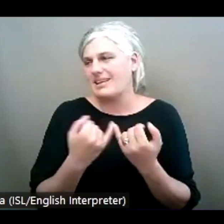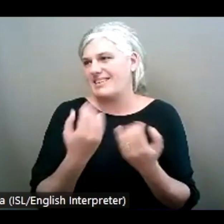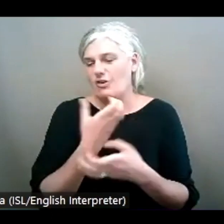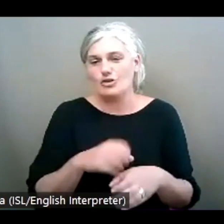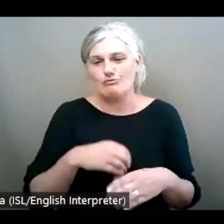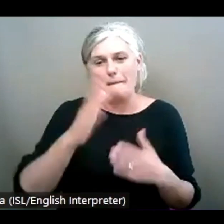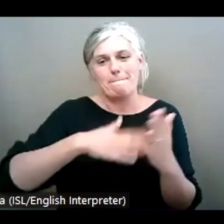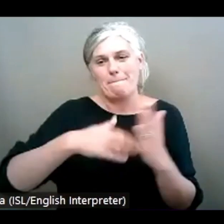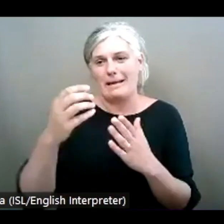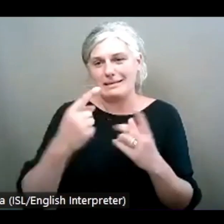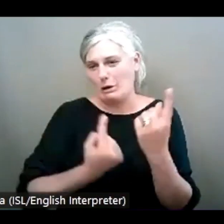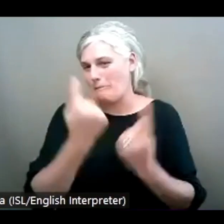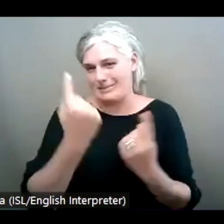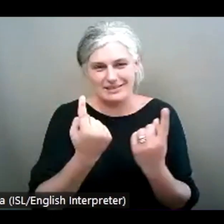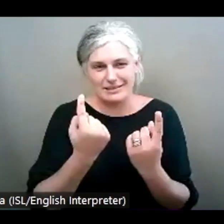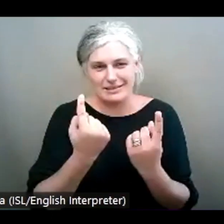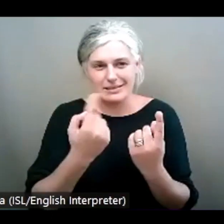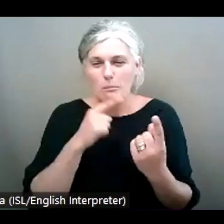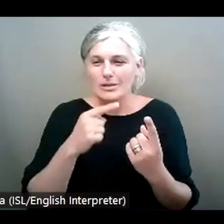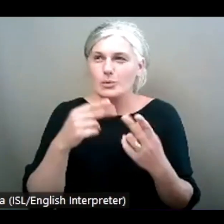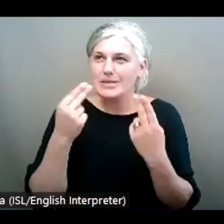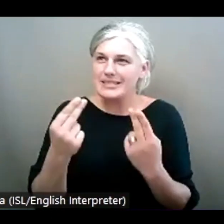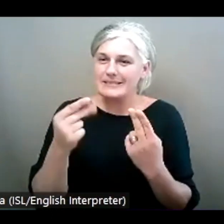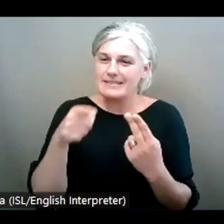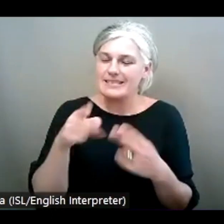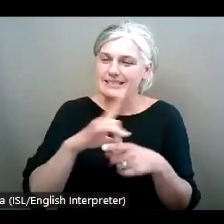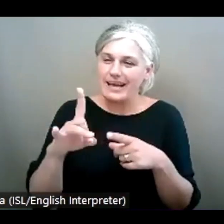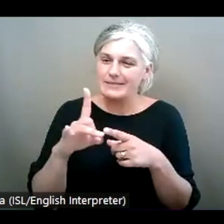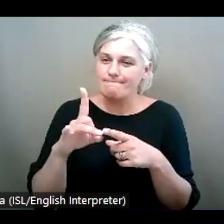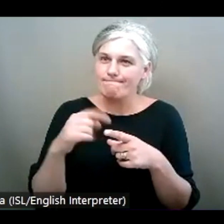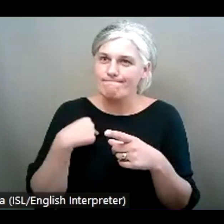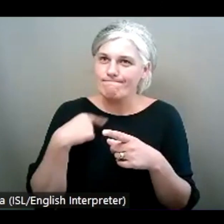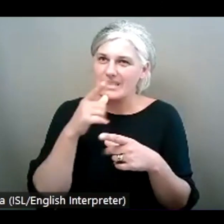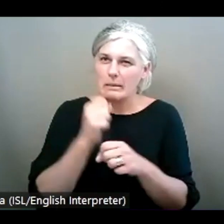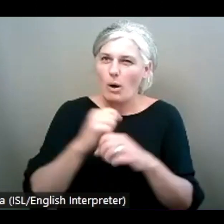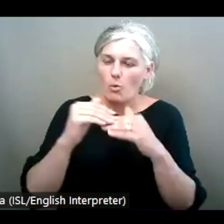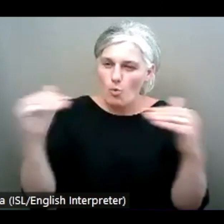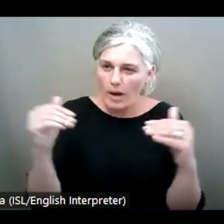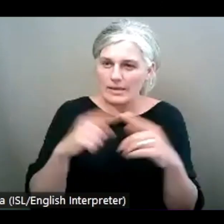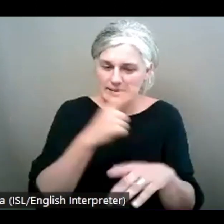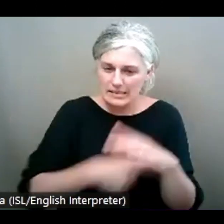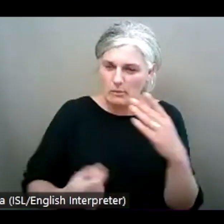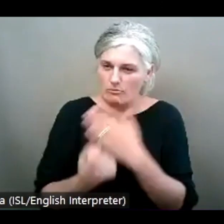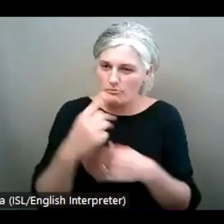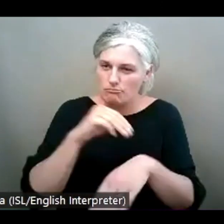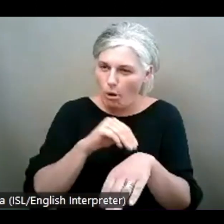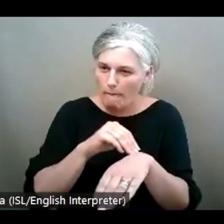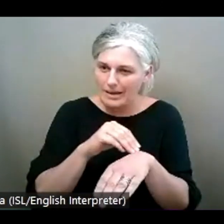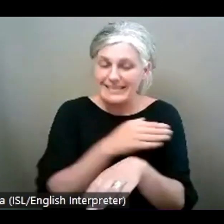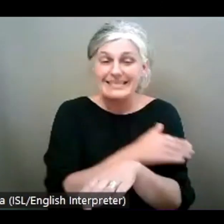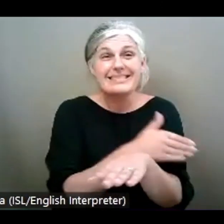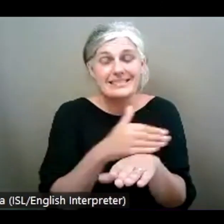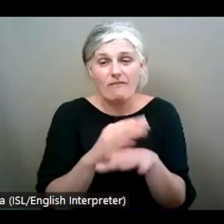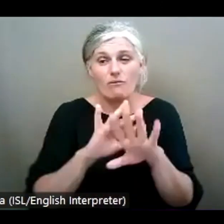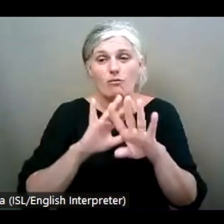what's so yeah, start thinking about equality, disability as an equality issue, first of all. Start having